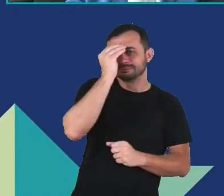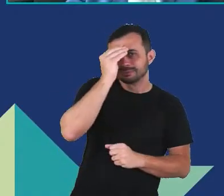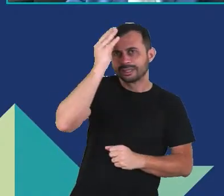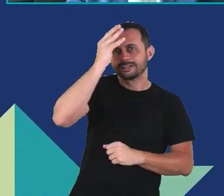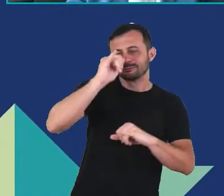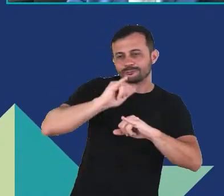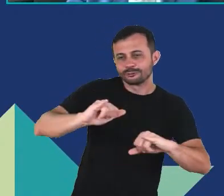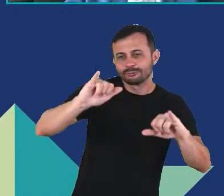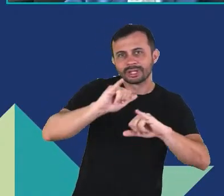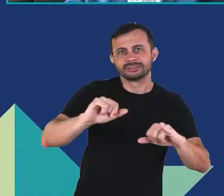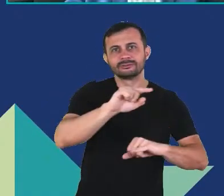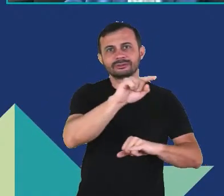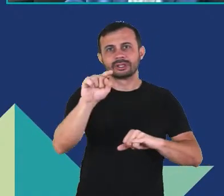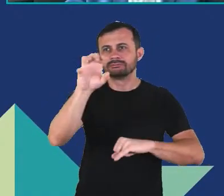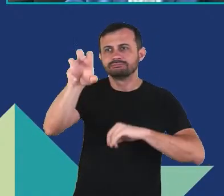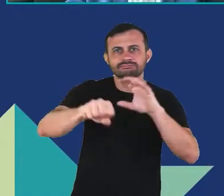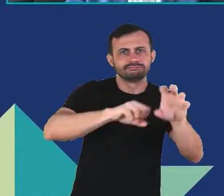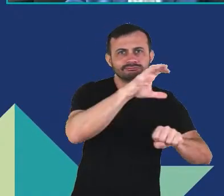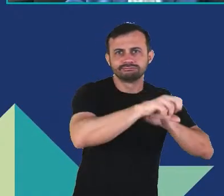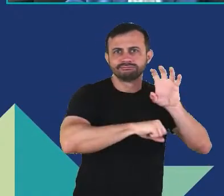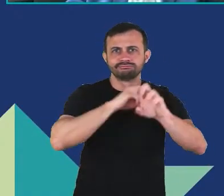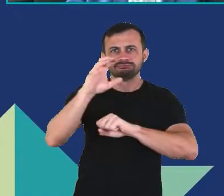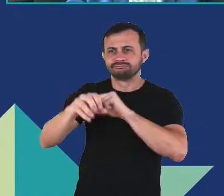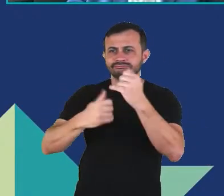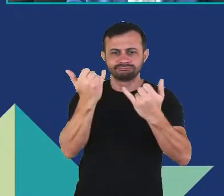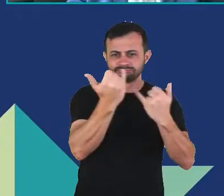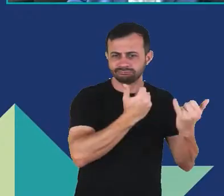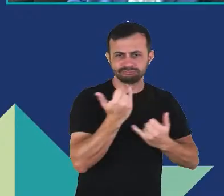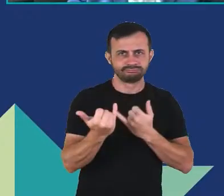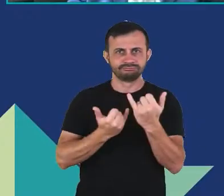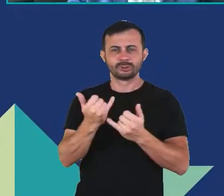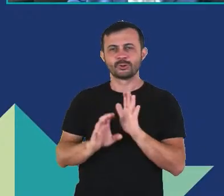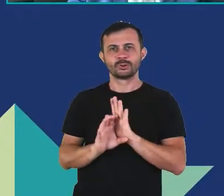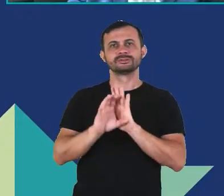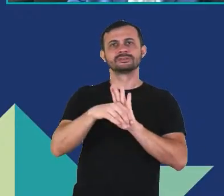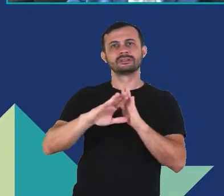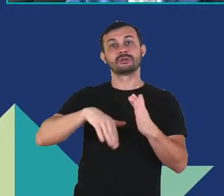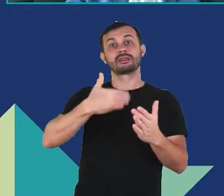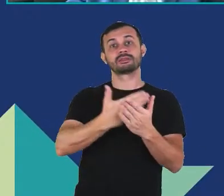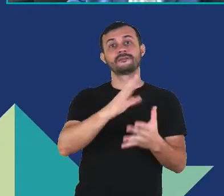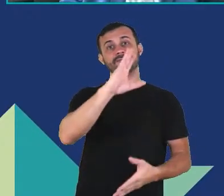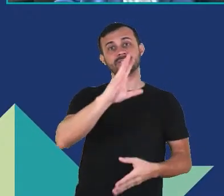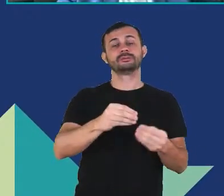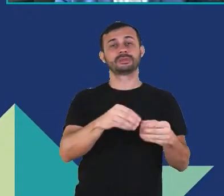from concept all the way to closure and post-closure.